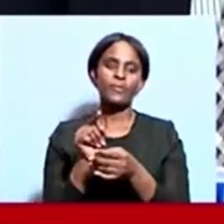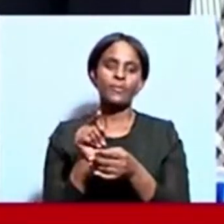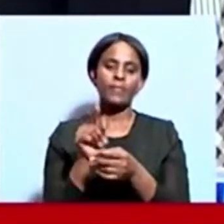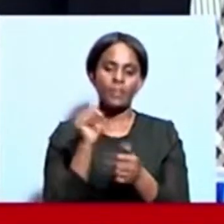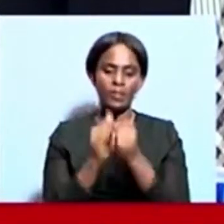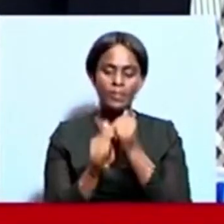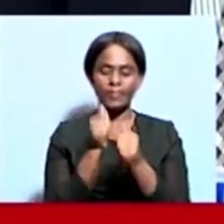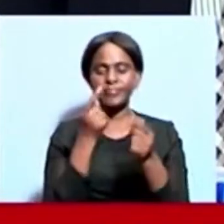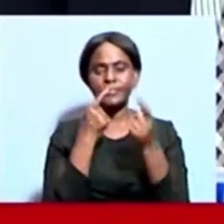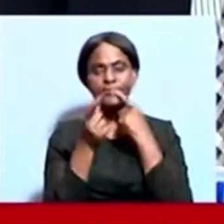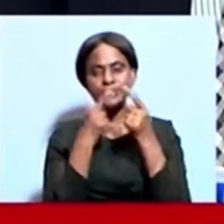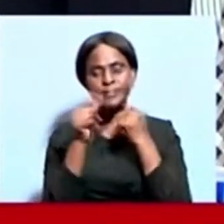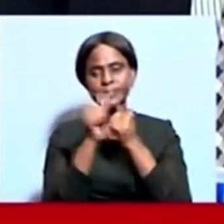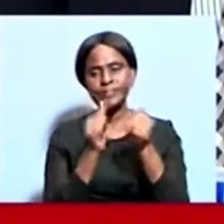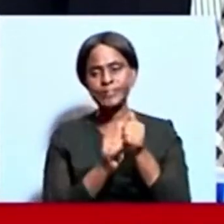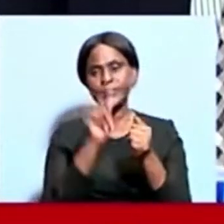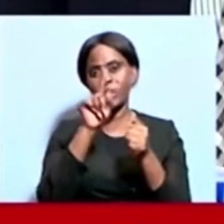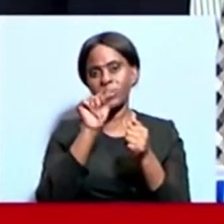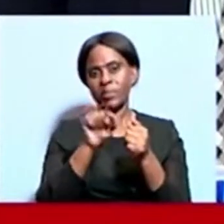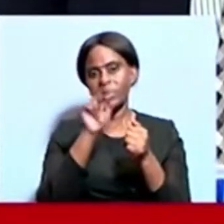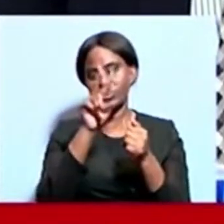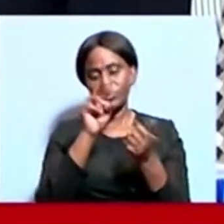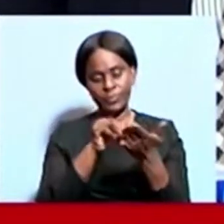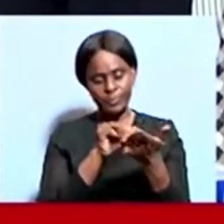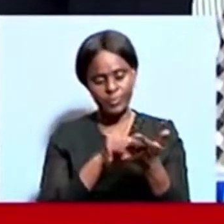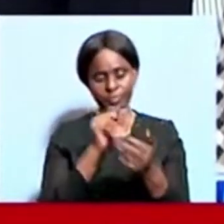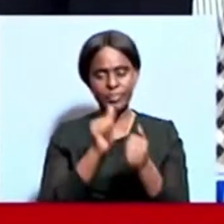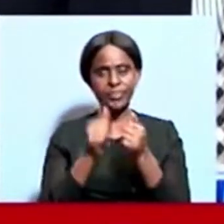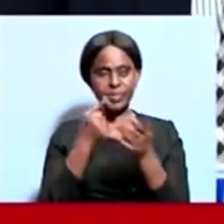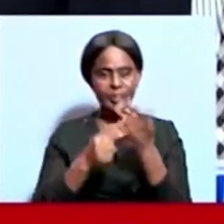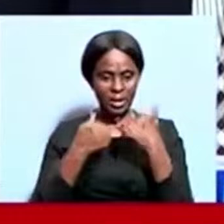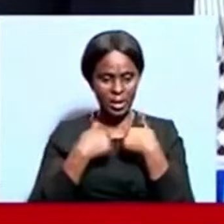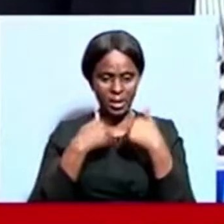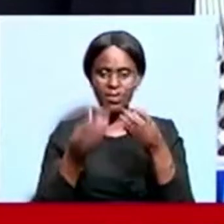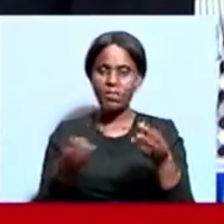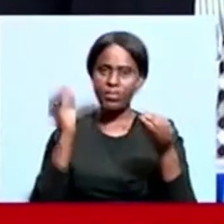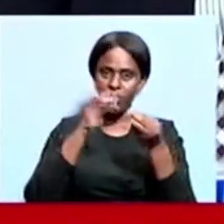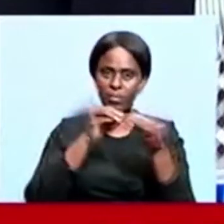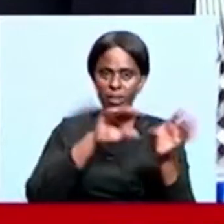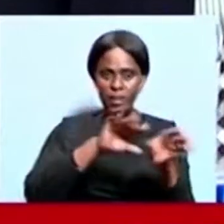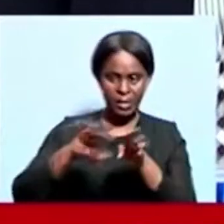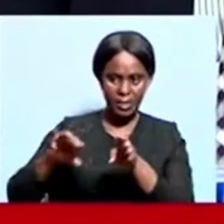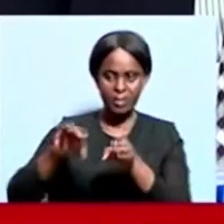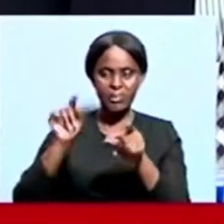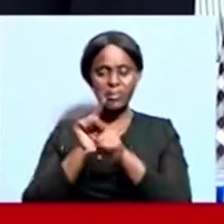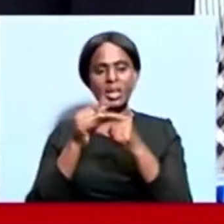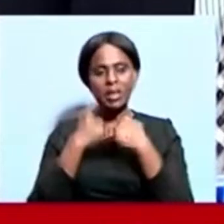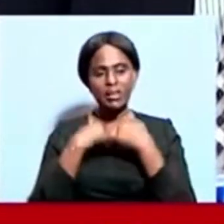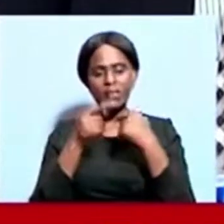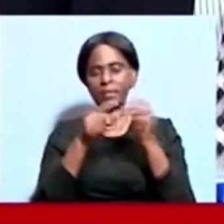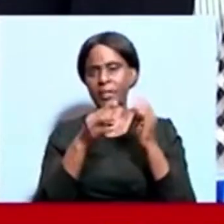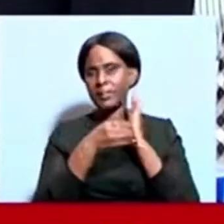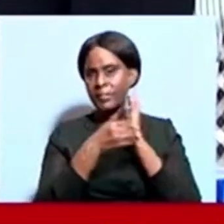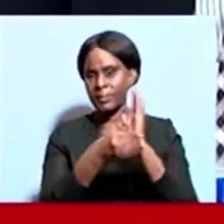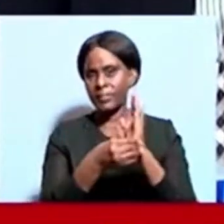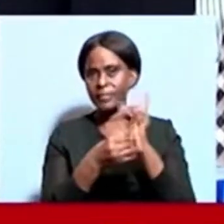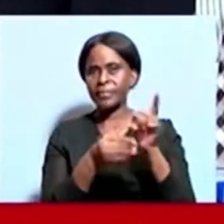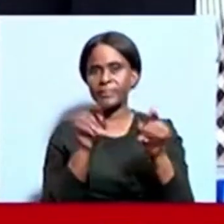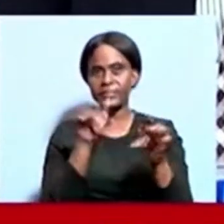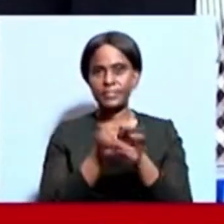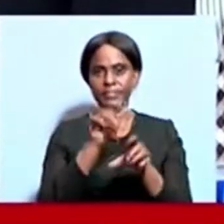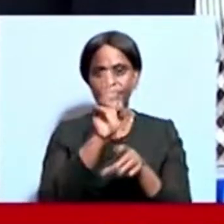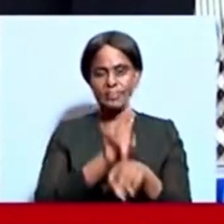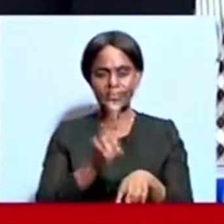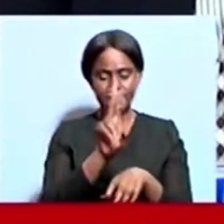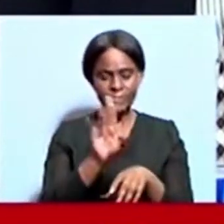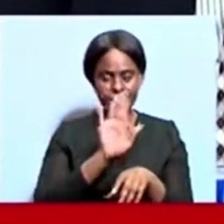which talks about a 1.2 million that had to be put aside. Then there's also this guidance on the